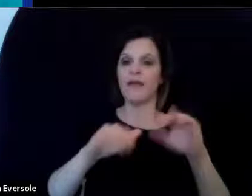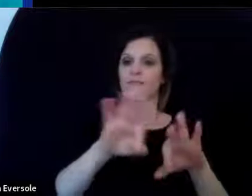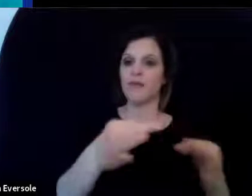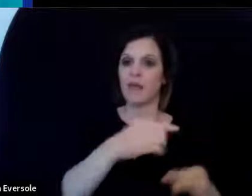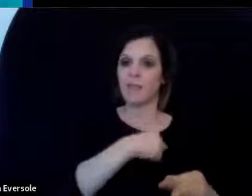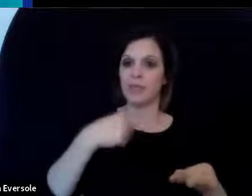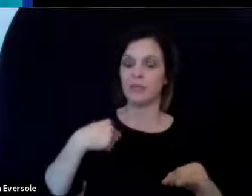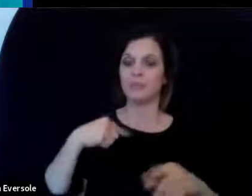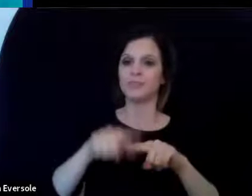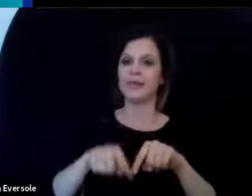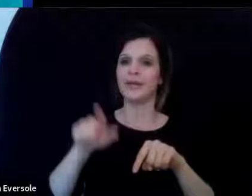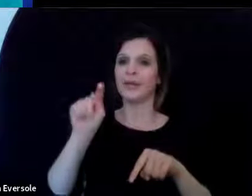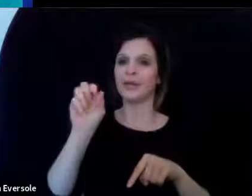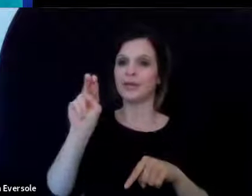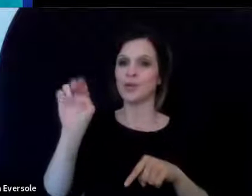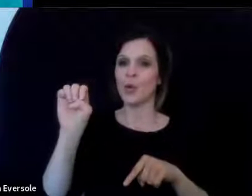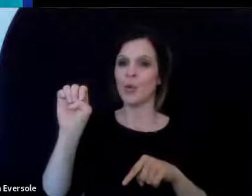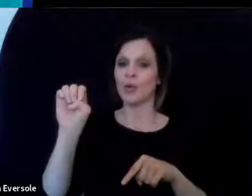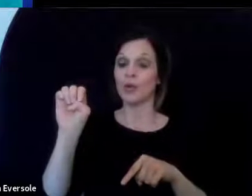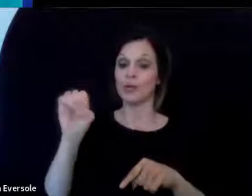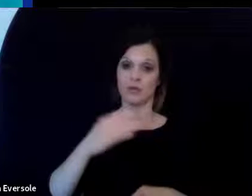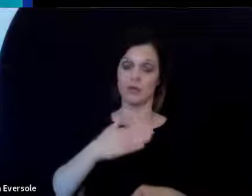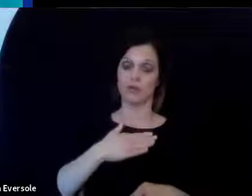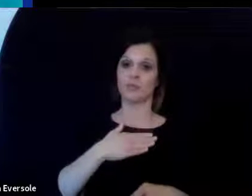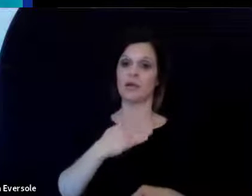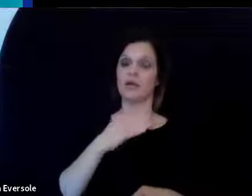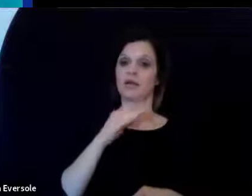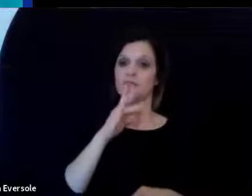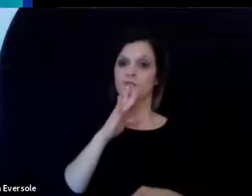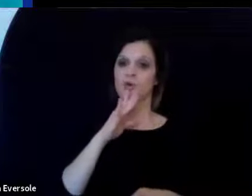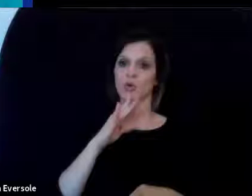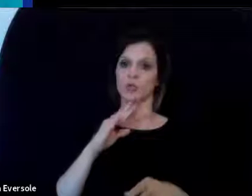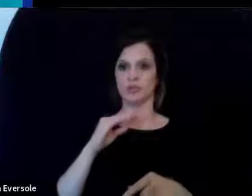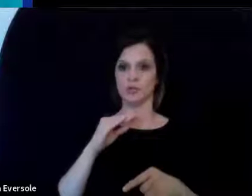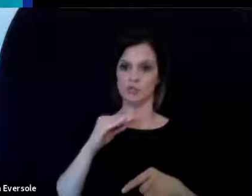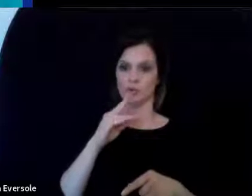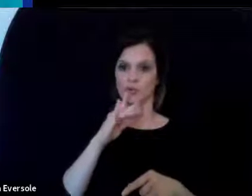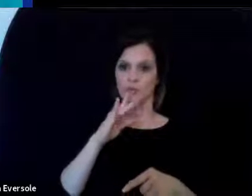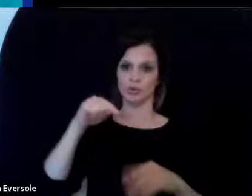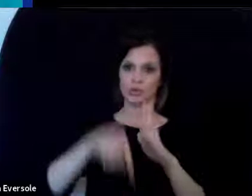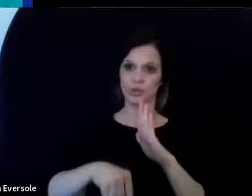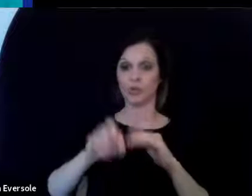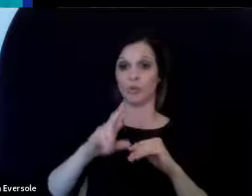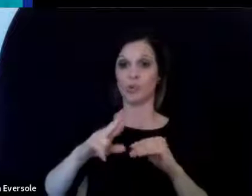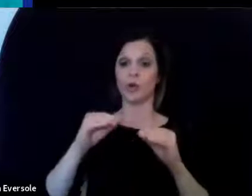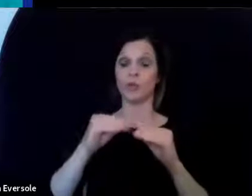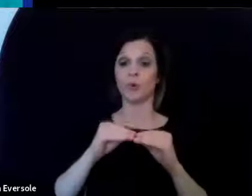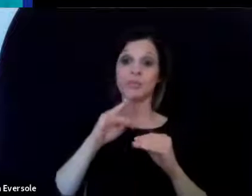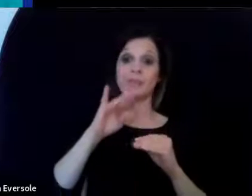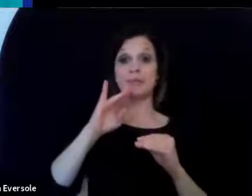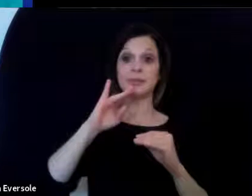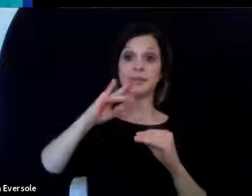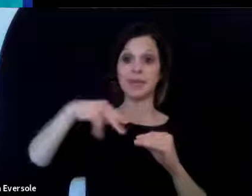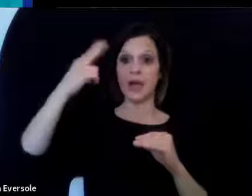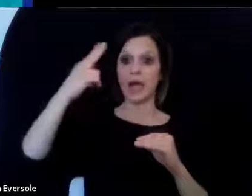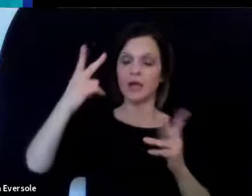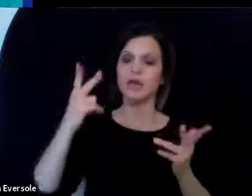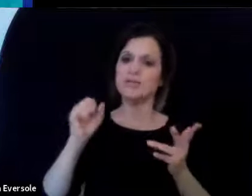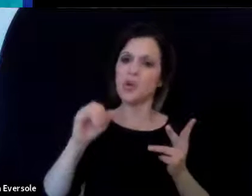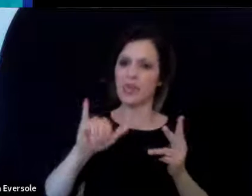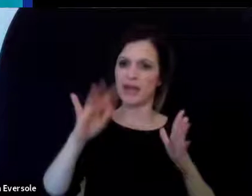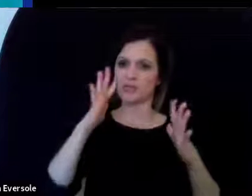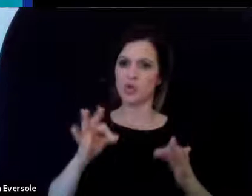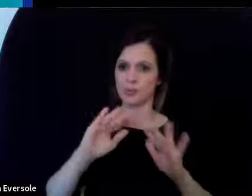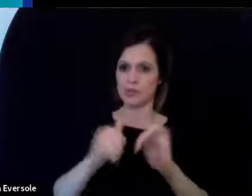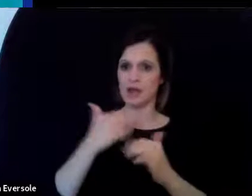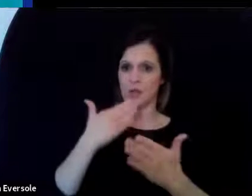to the tone of our voice. Do I have a deeper voice or do I have a higher pitched voice? That can make differentiations in terms of how well they